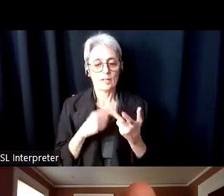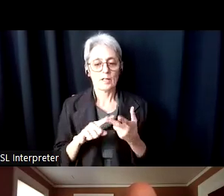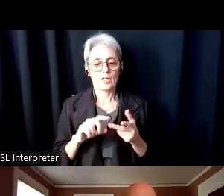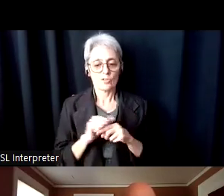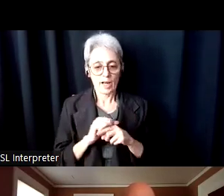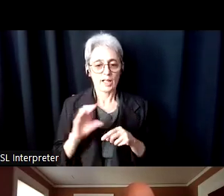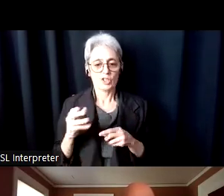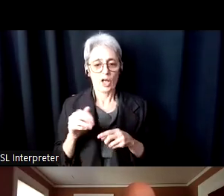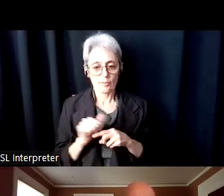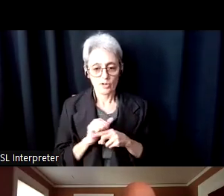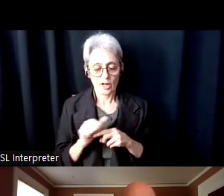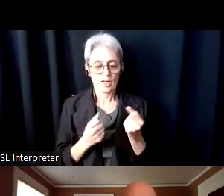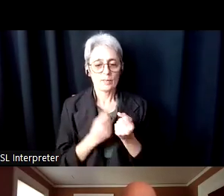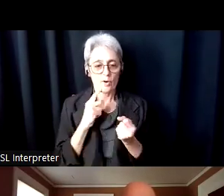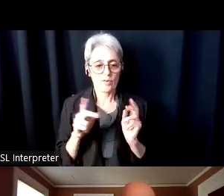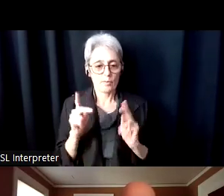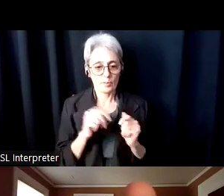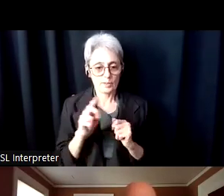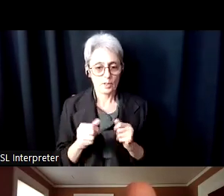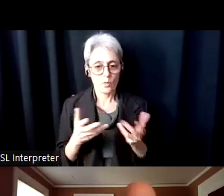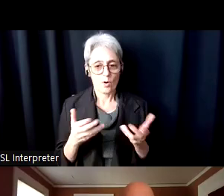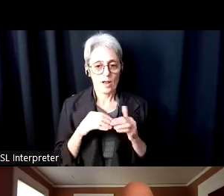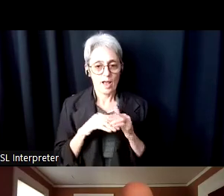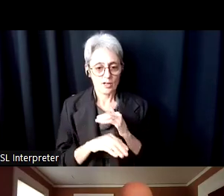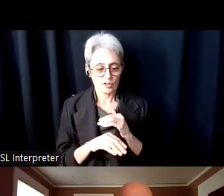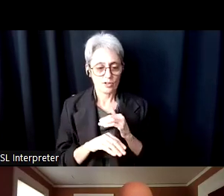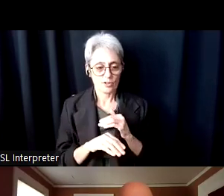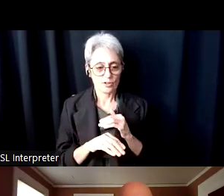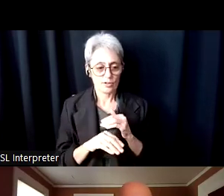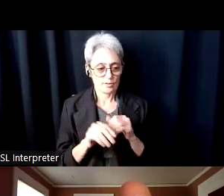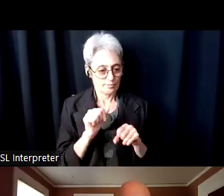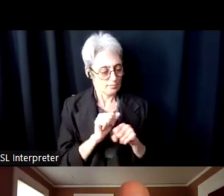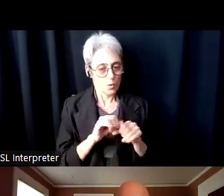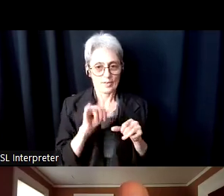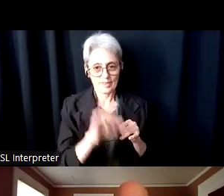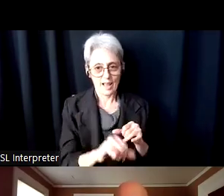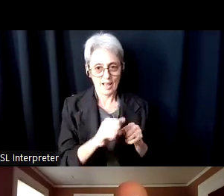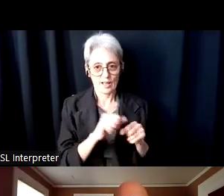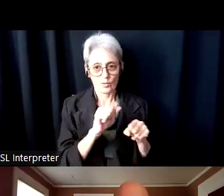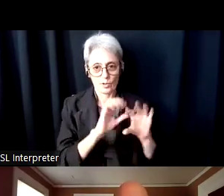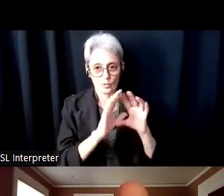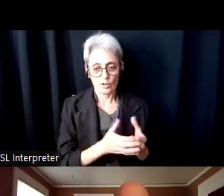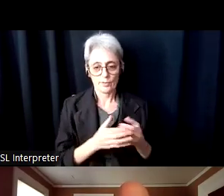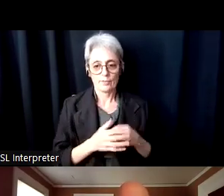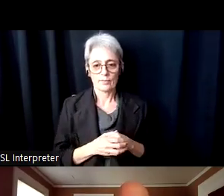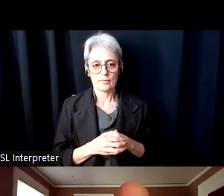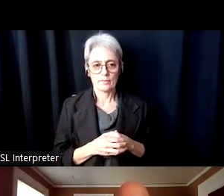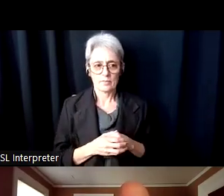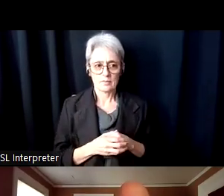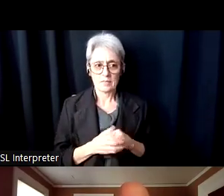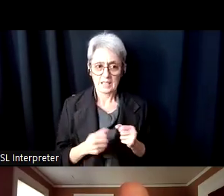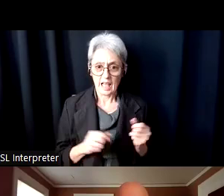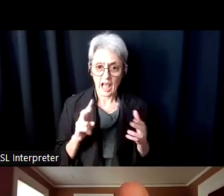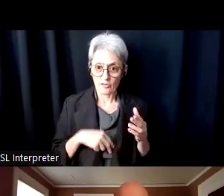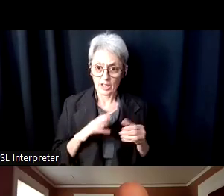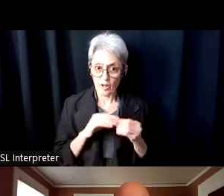and support for those with disabilities looking to enter or stay in the workforce. I don't have time to read all of the comments in these